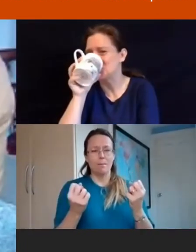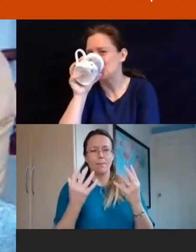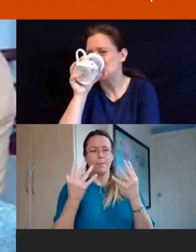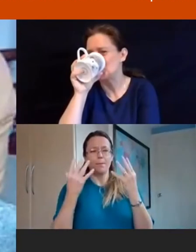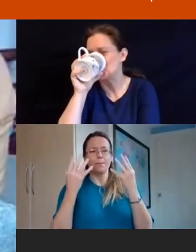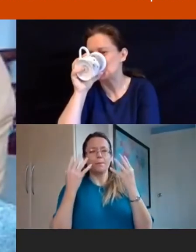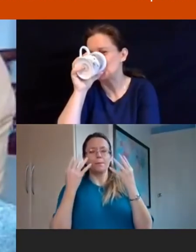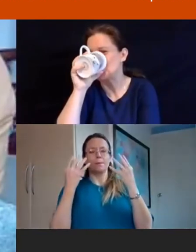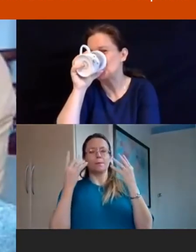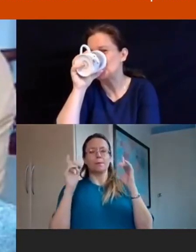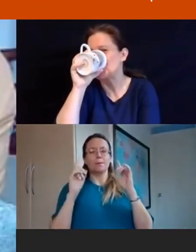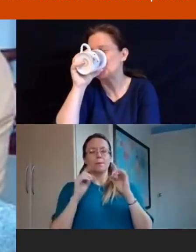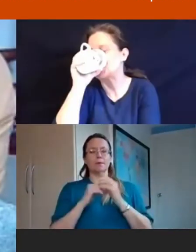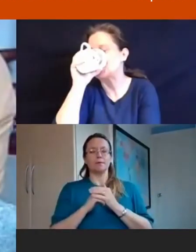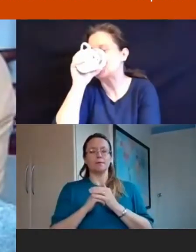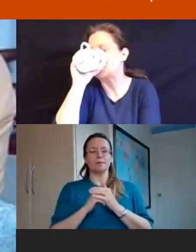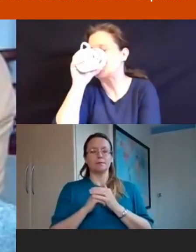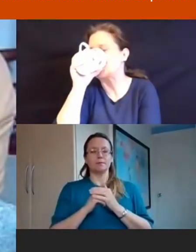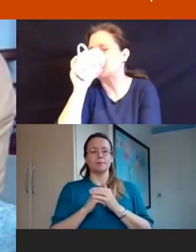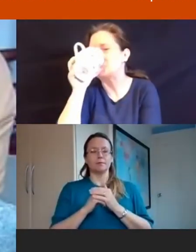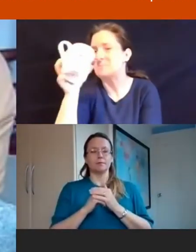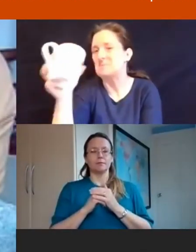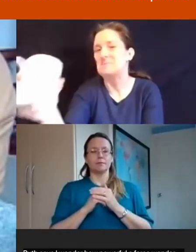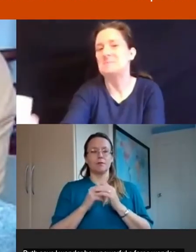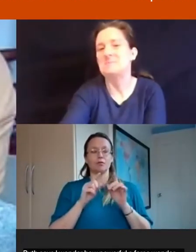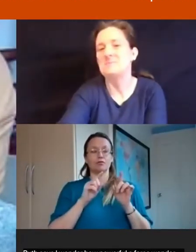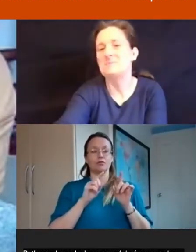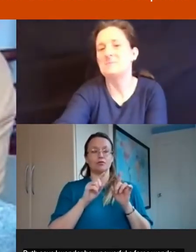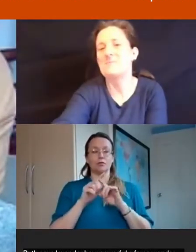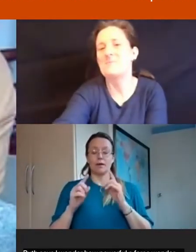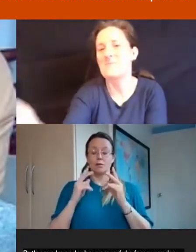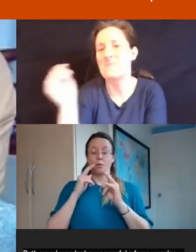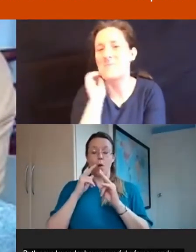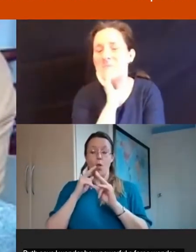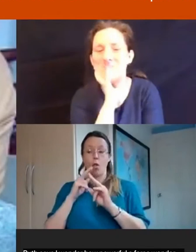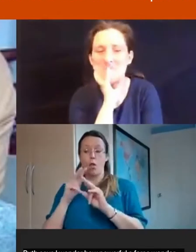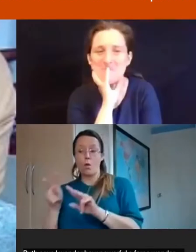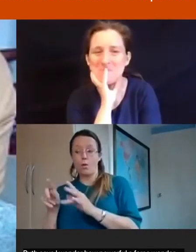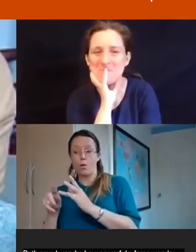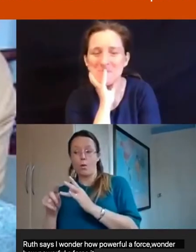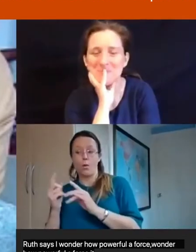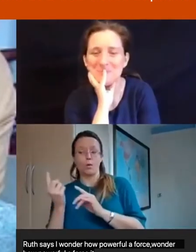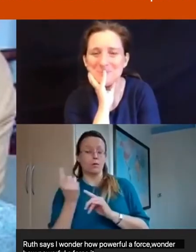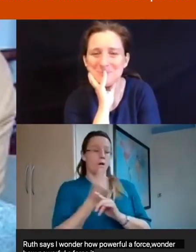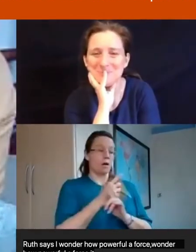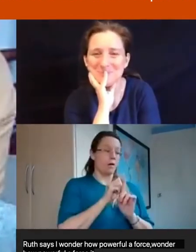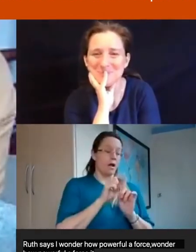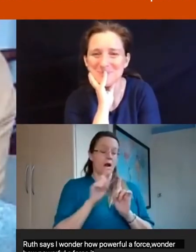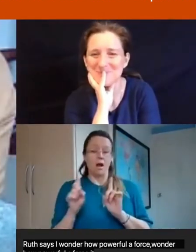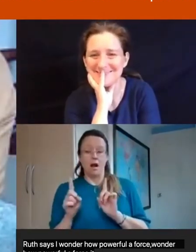wonder how powerful a force it is to turn back or to turn away. Fiona, do you want to unmute? I